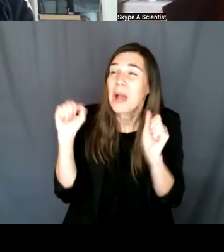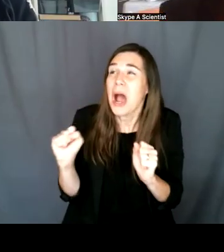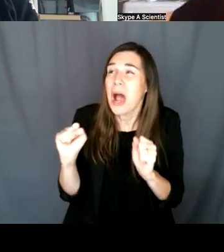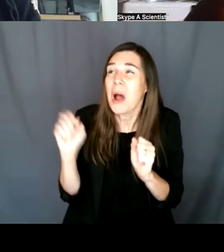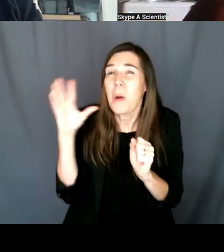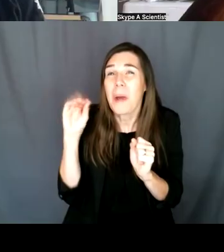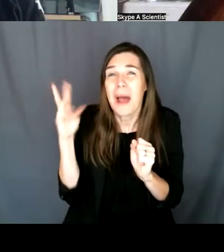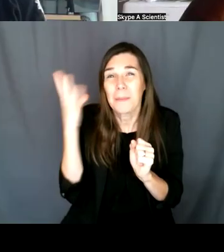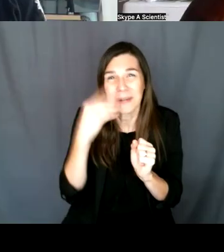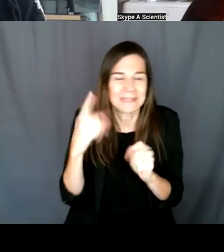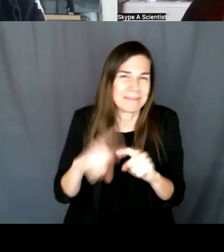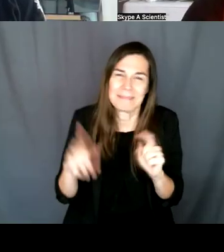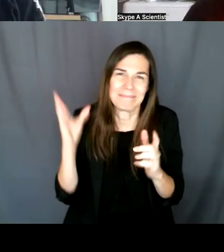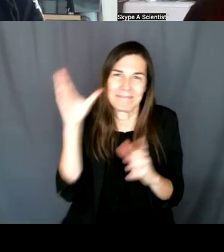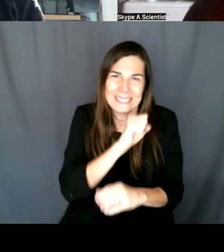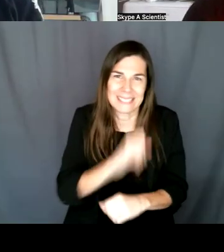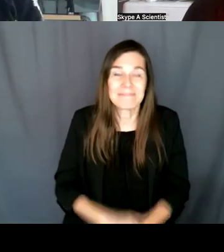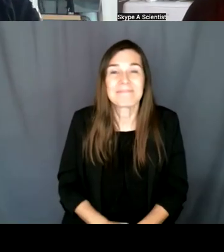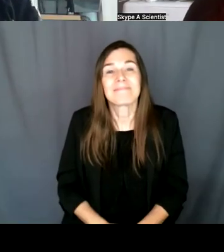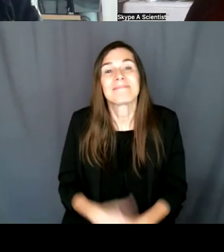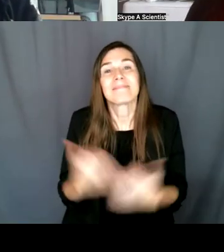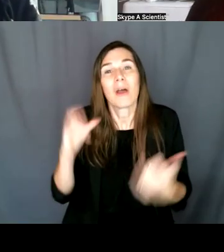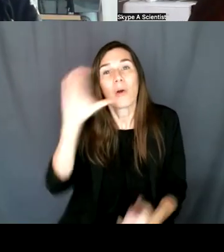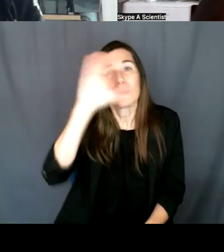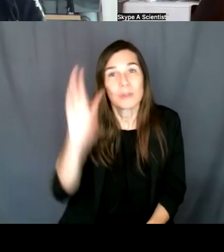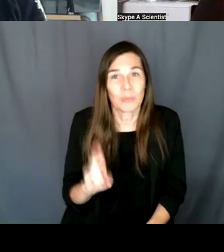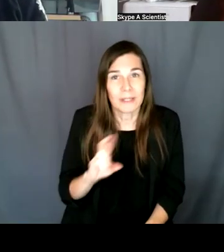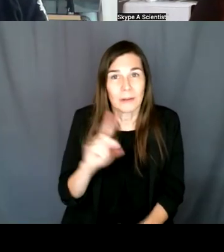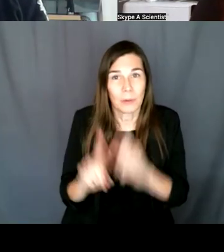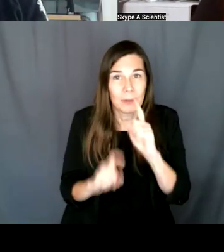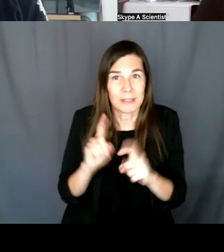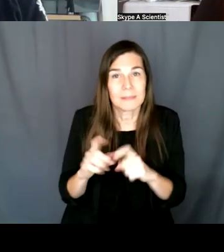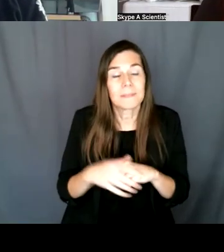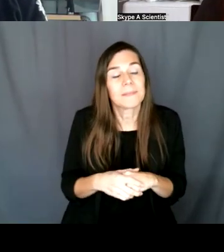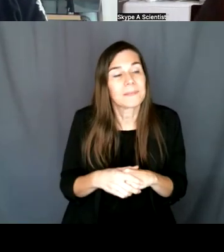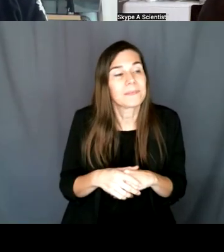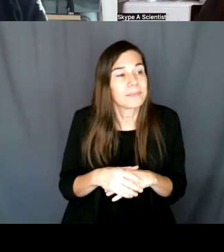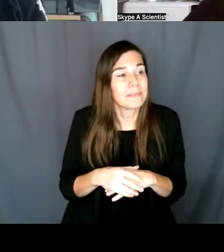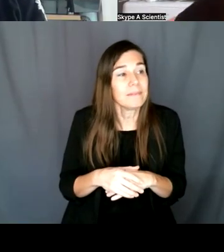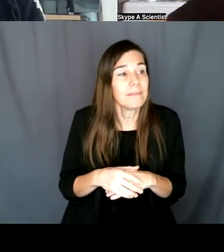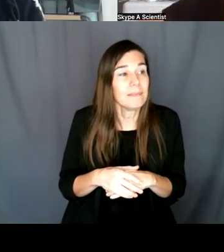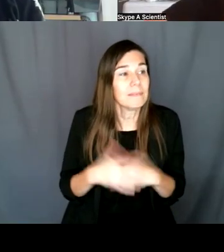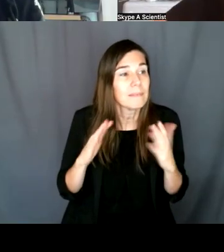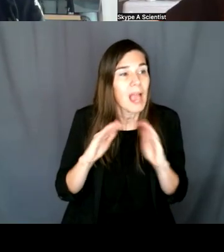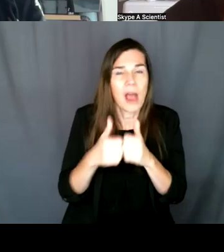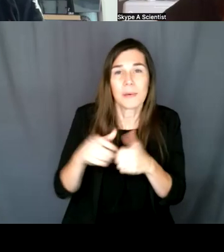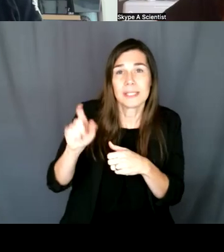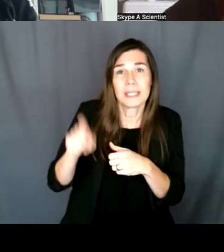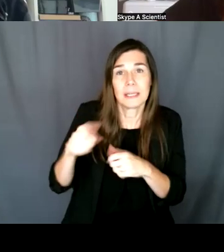we got a question from a group of students in Costa Rica. How has the need and use for physics evolved over